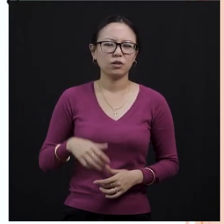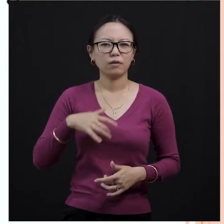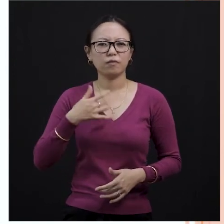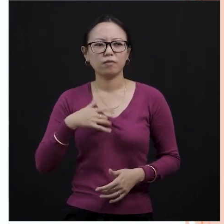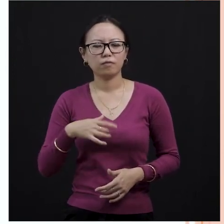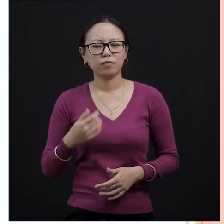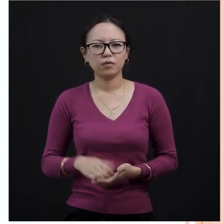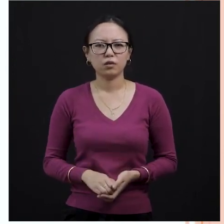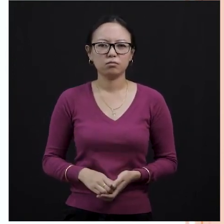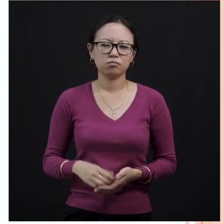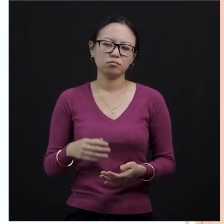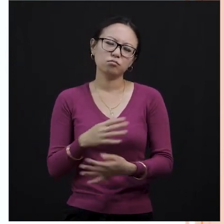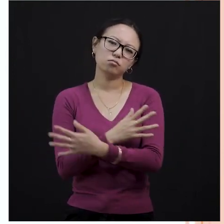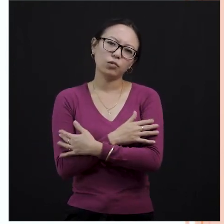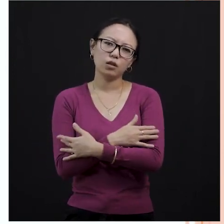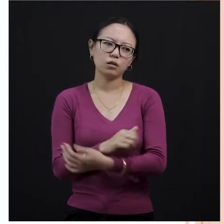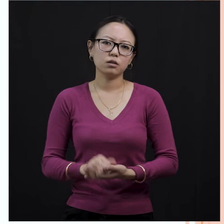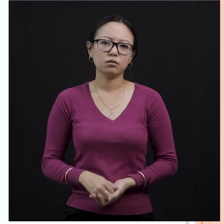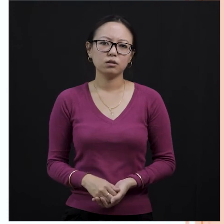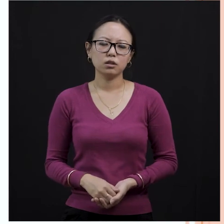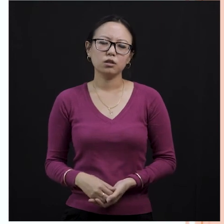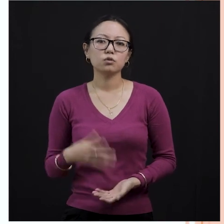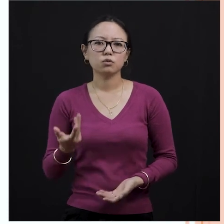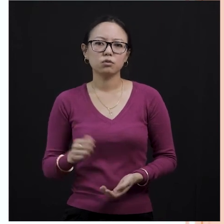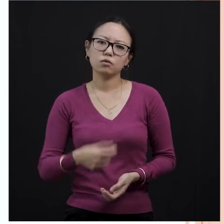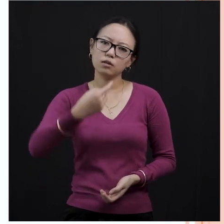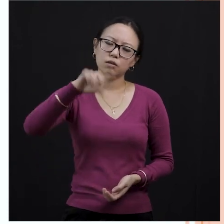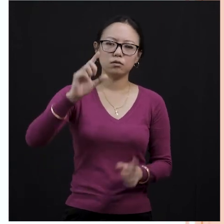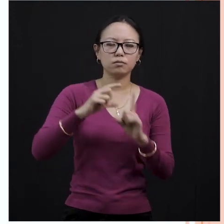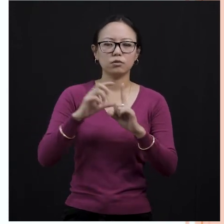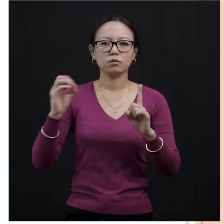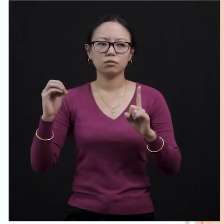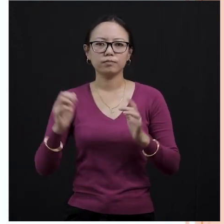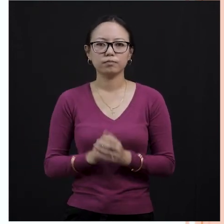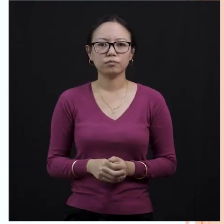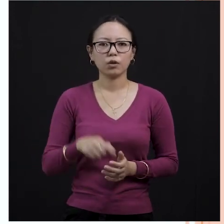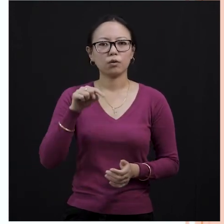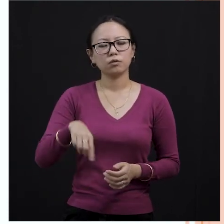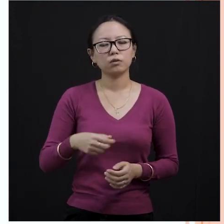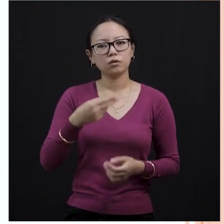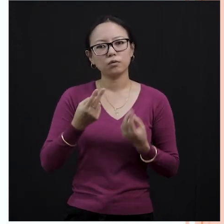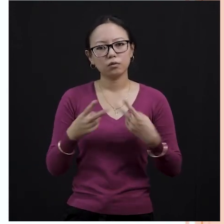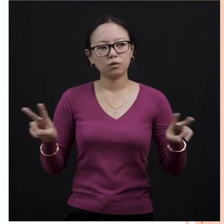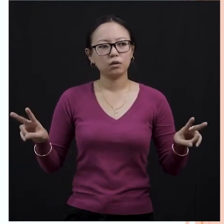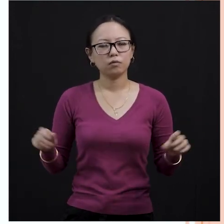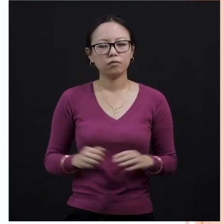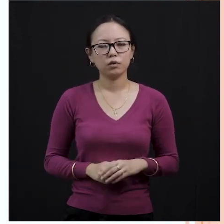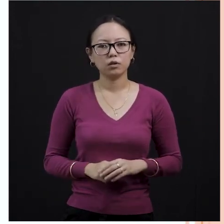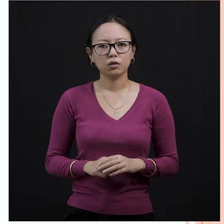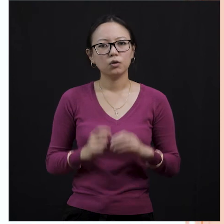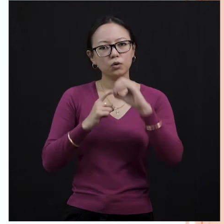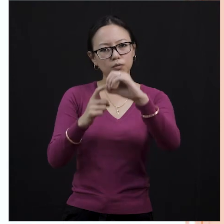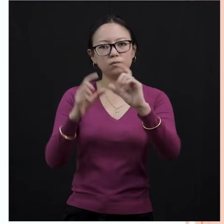Now let's look at the different exercise again. We will do just the opposite